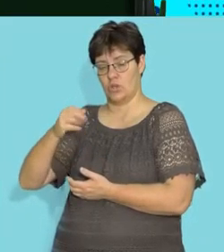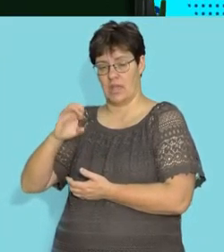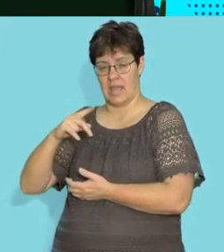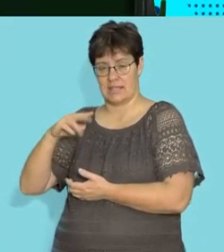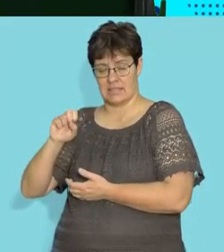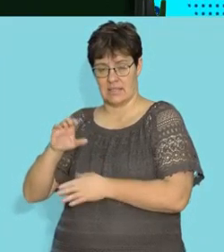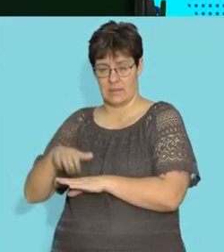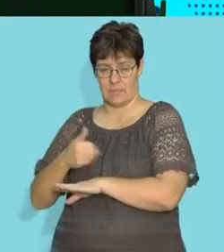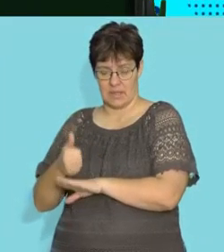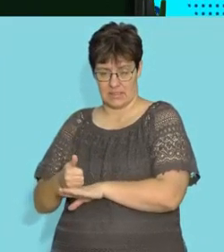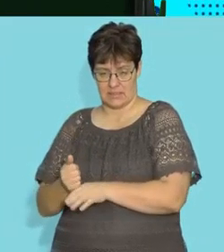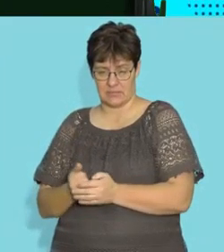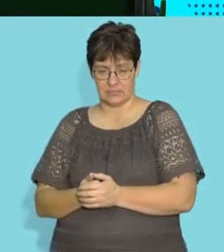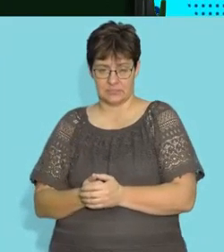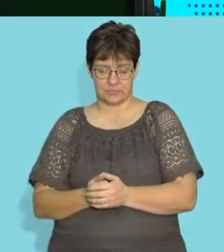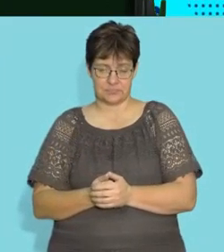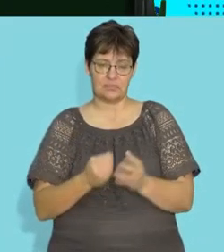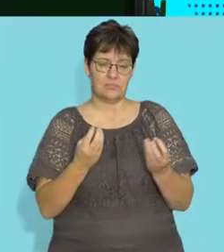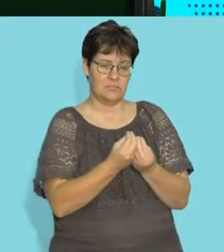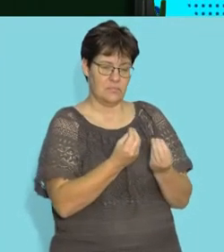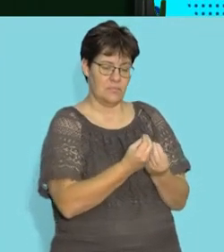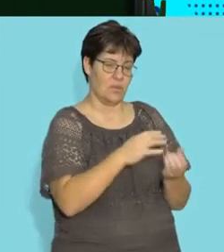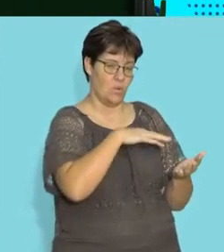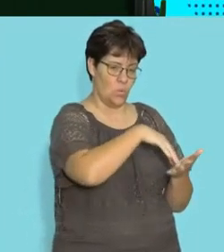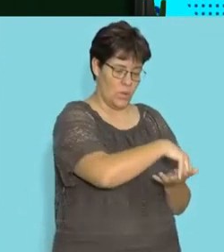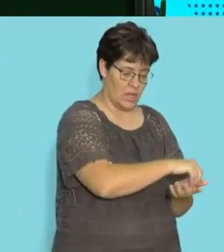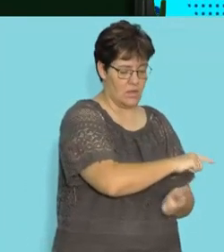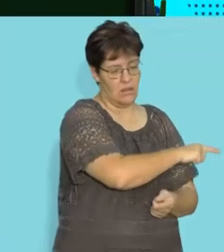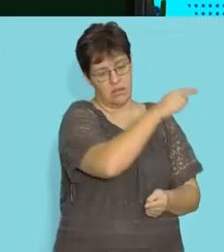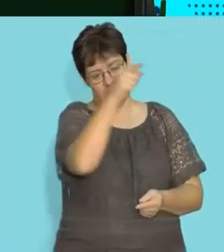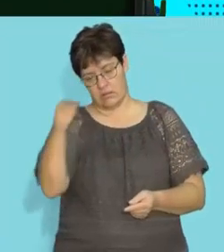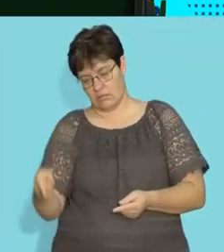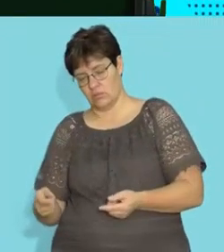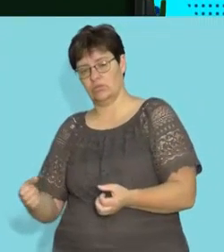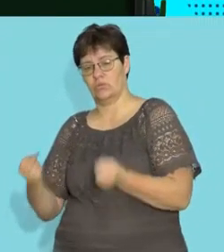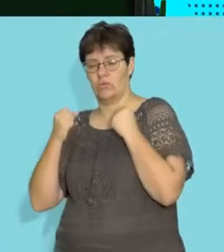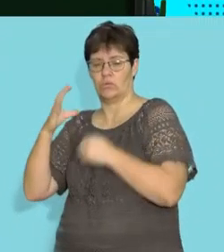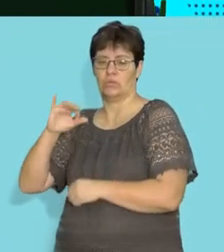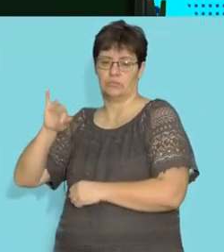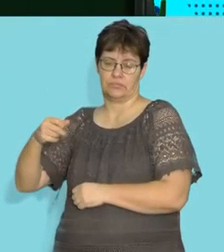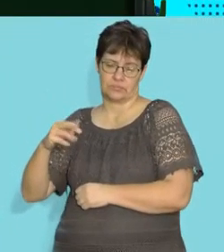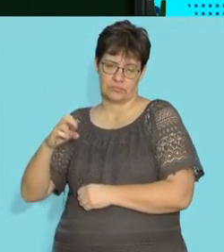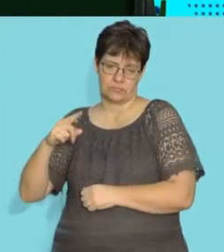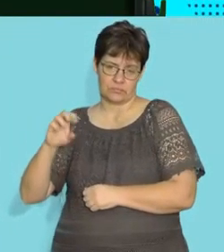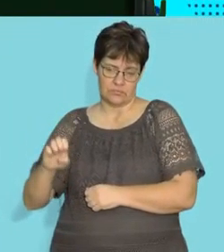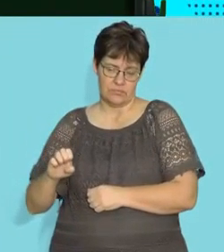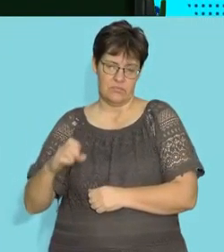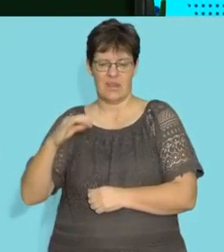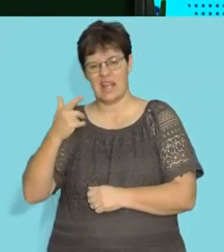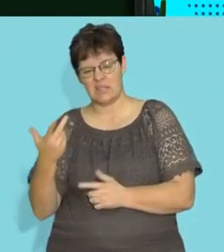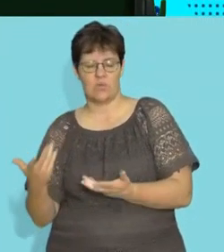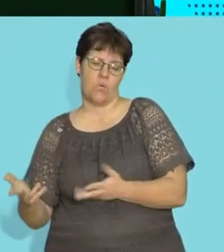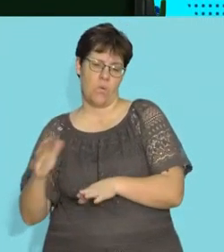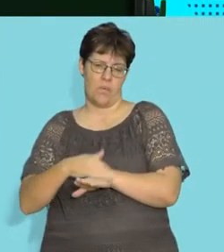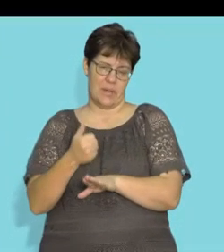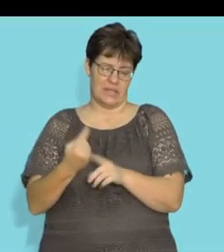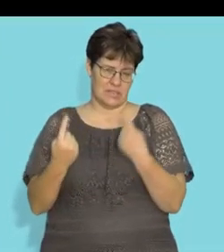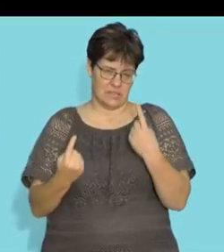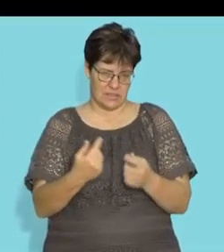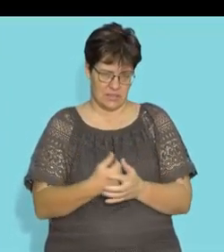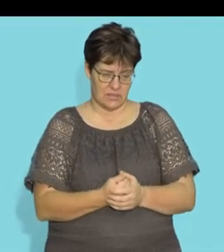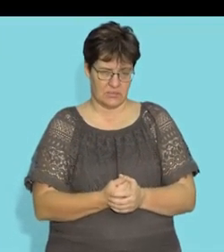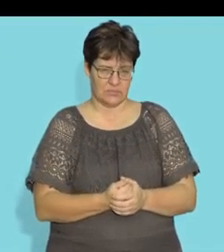acid for the weak base. So it's always the case that a strong acid